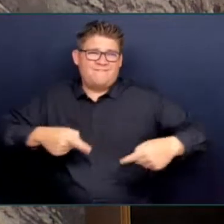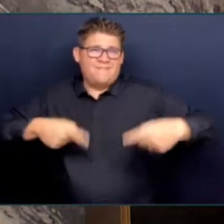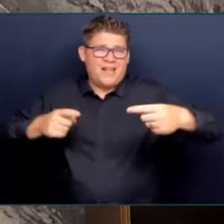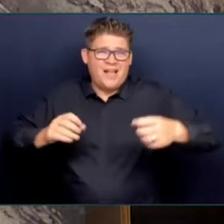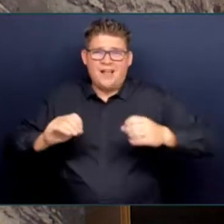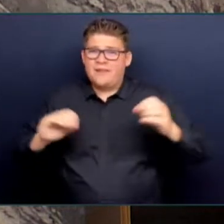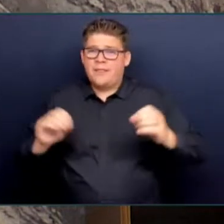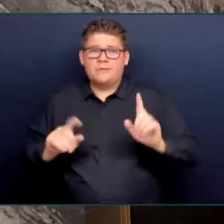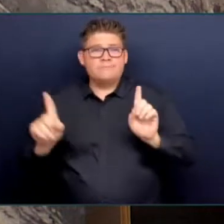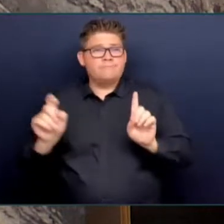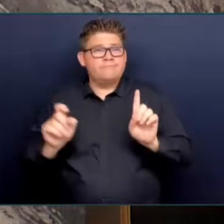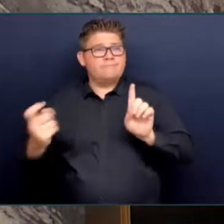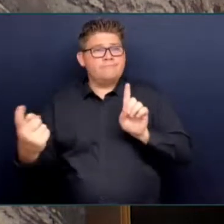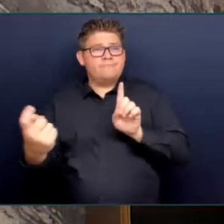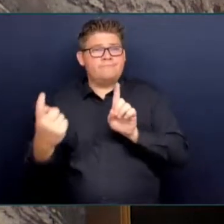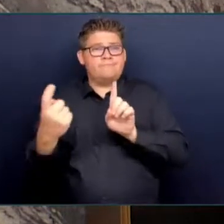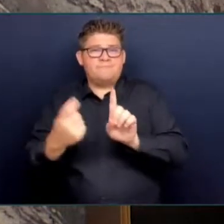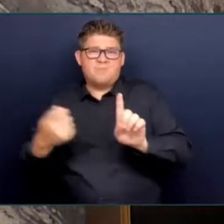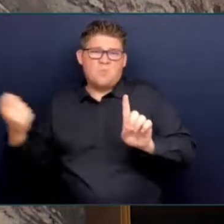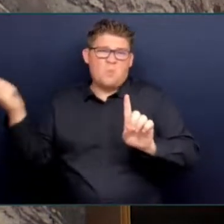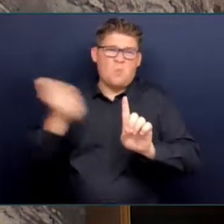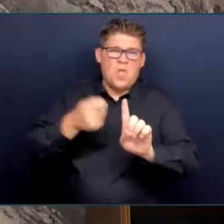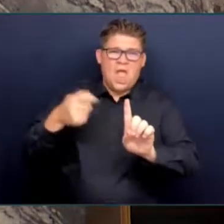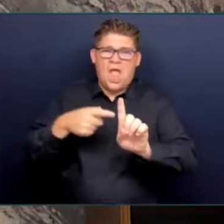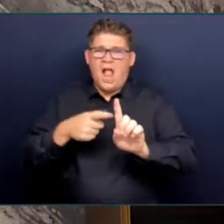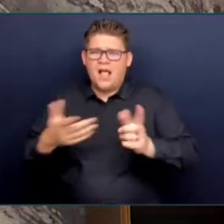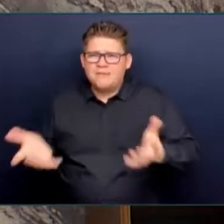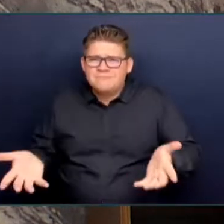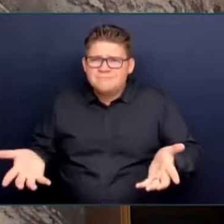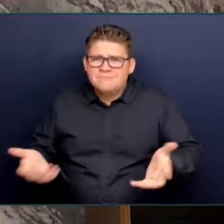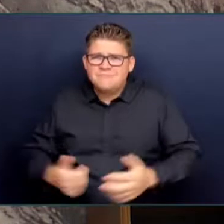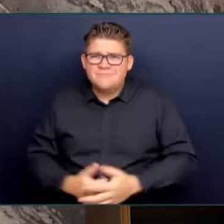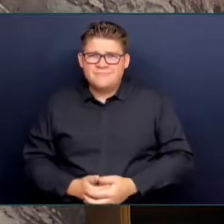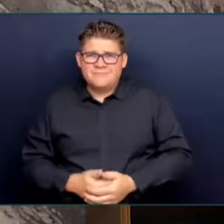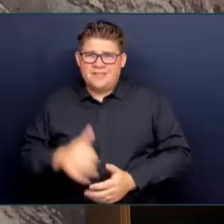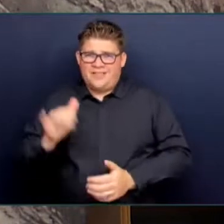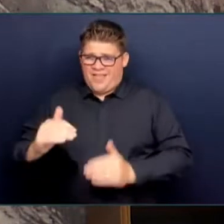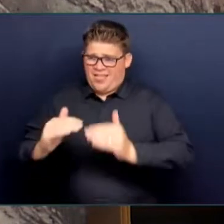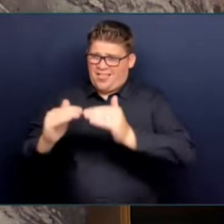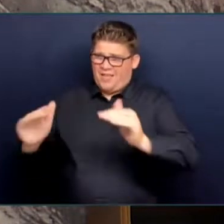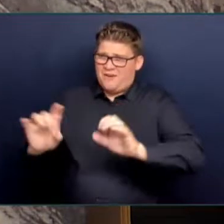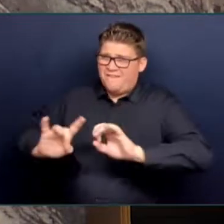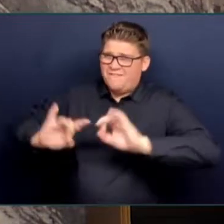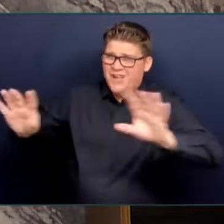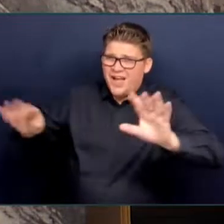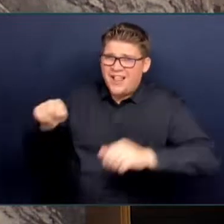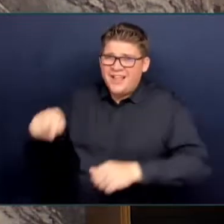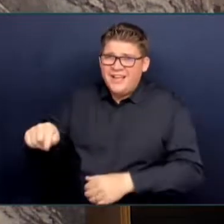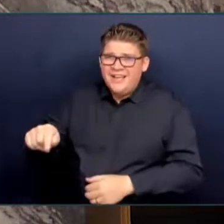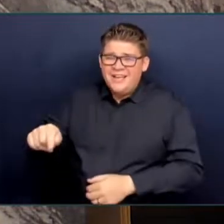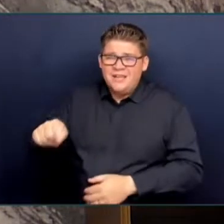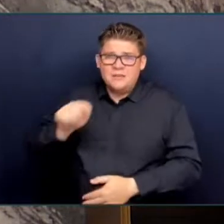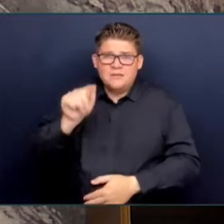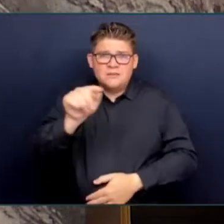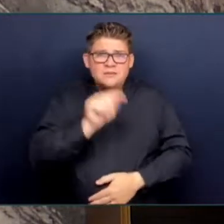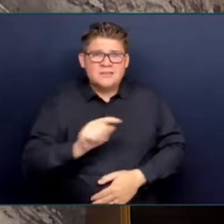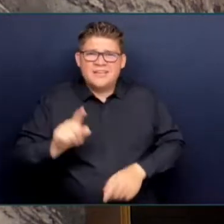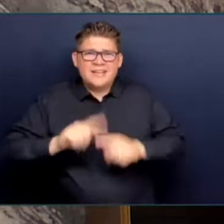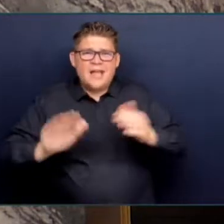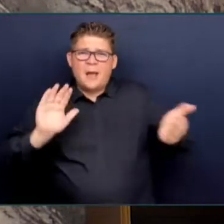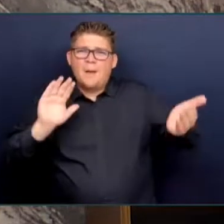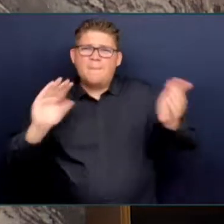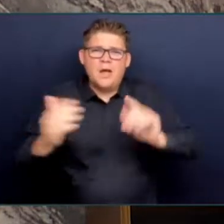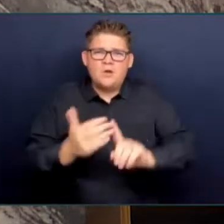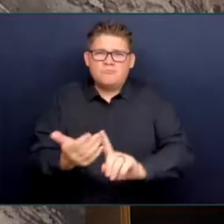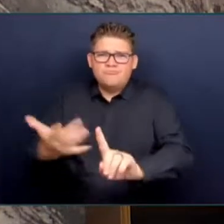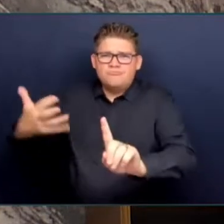quote, "The level of violence we're seeing on our streets is second to none," end quote.